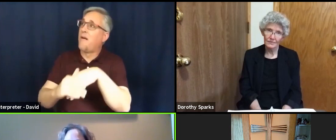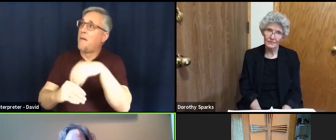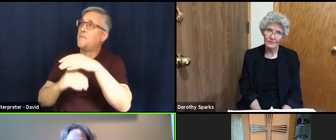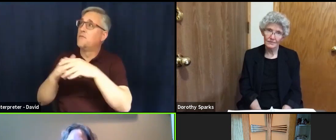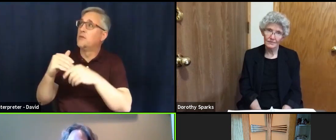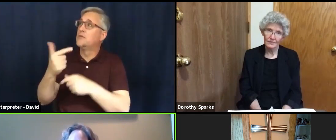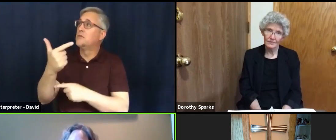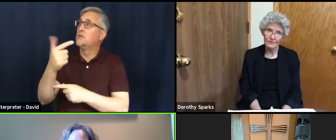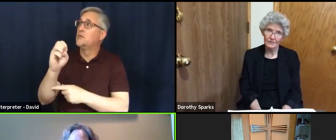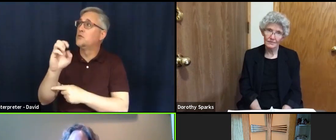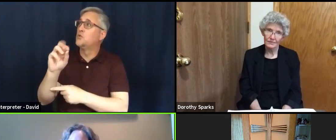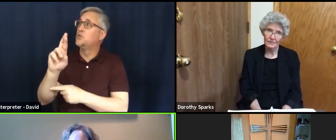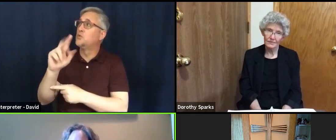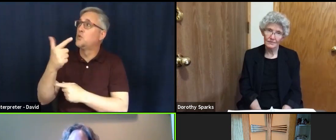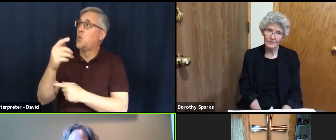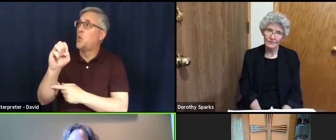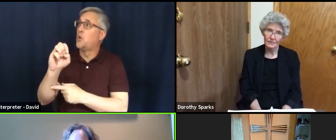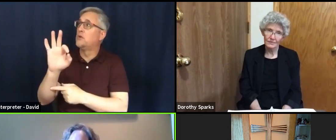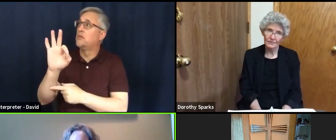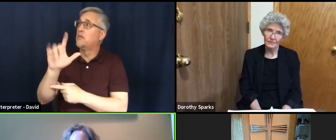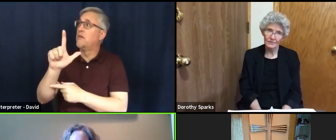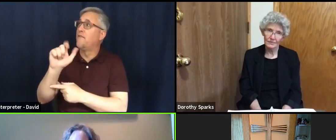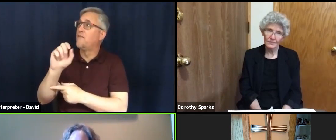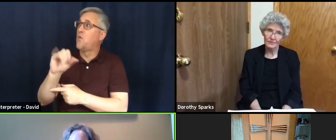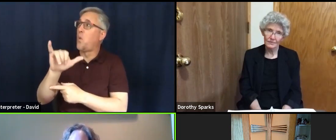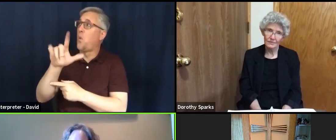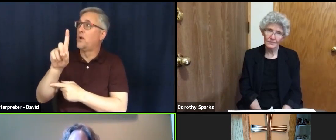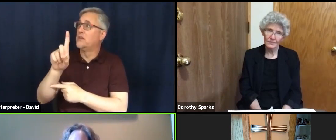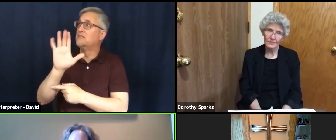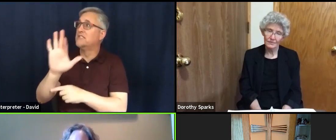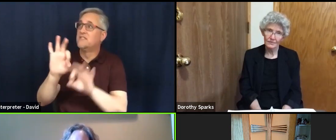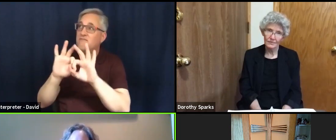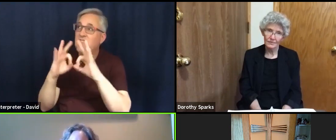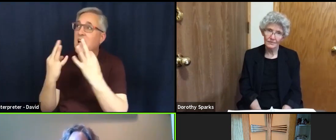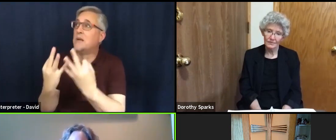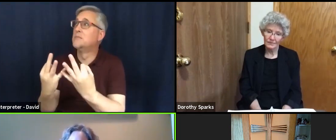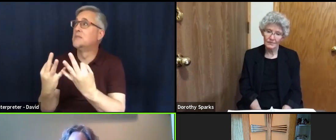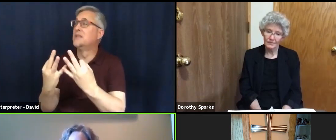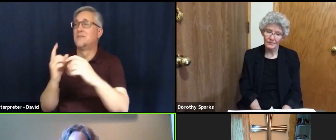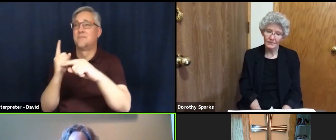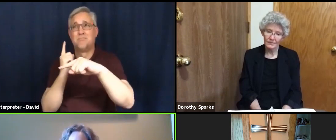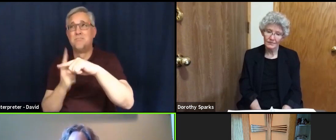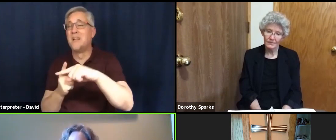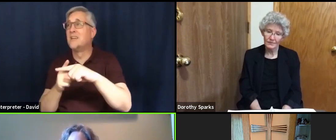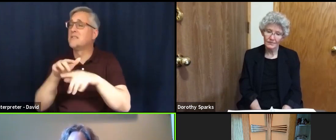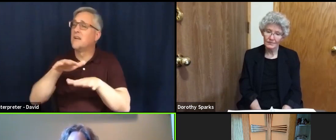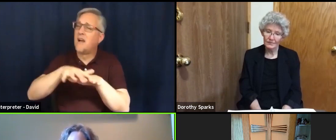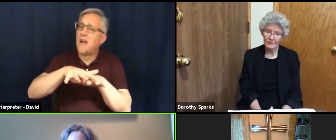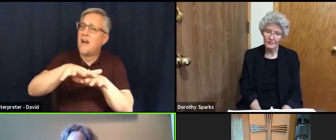and so many other families of Black people